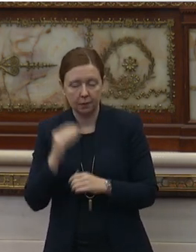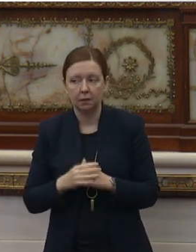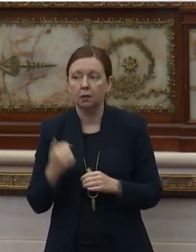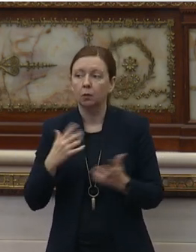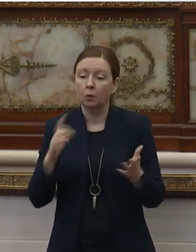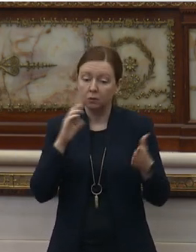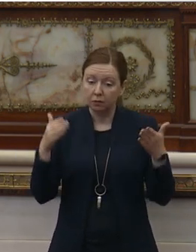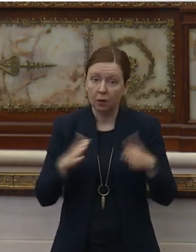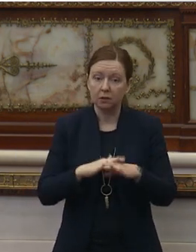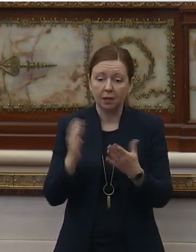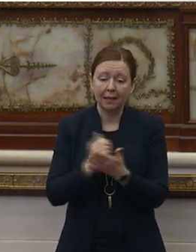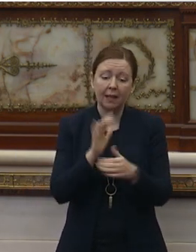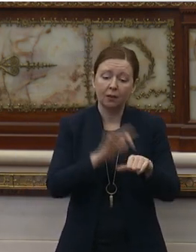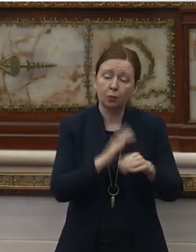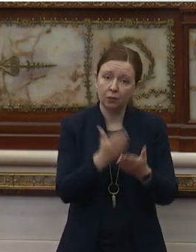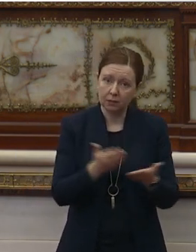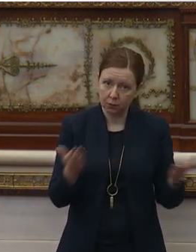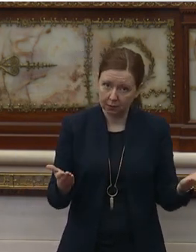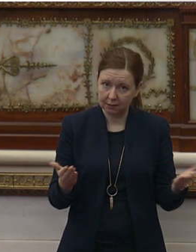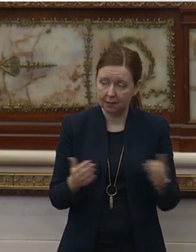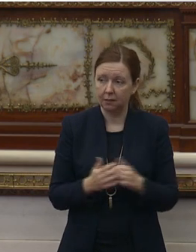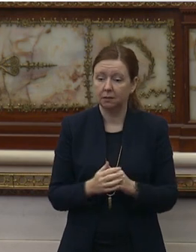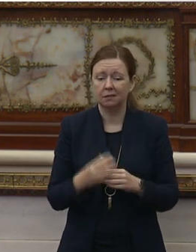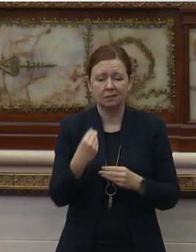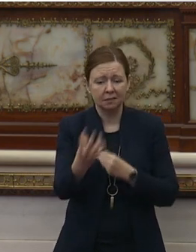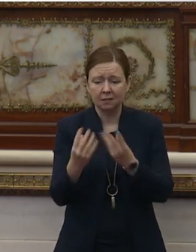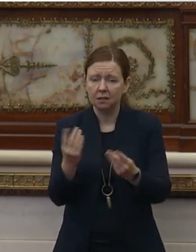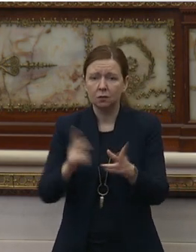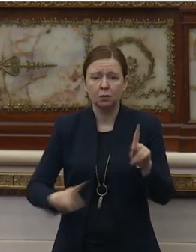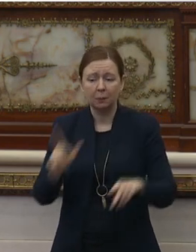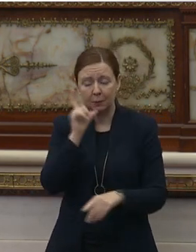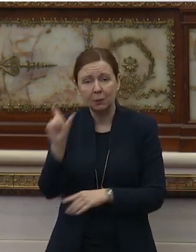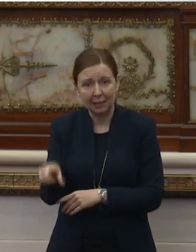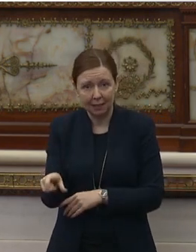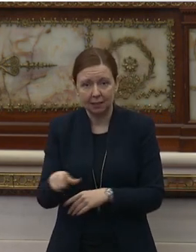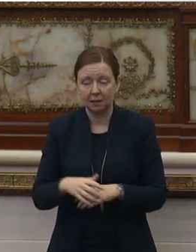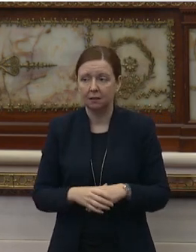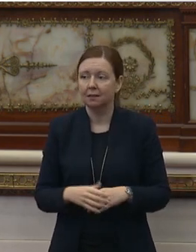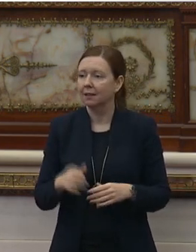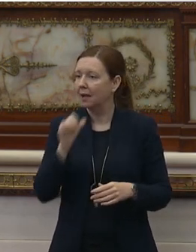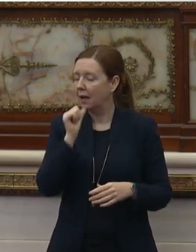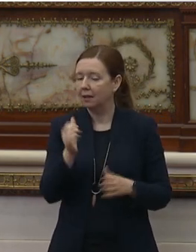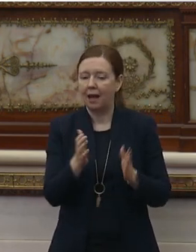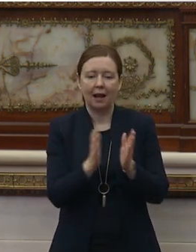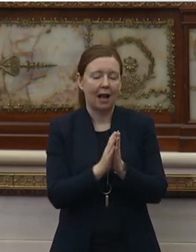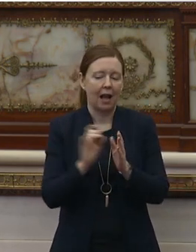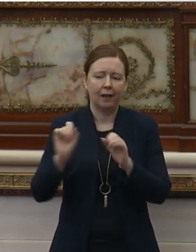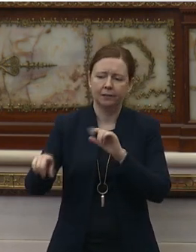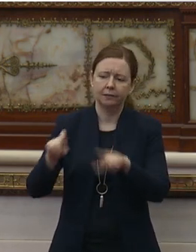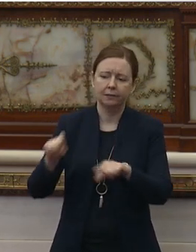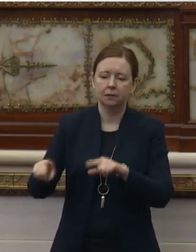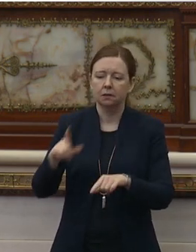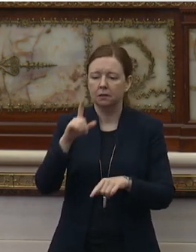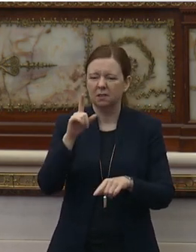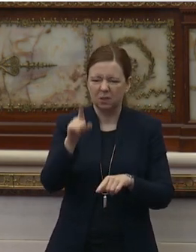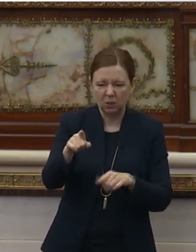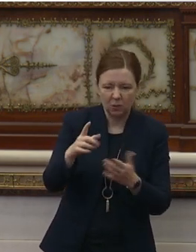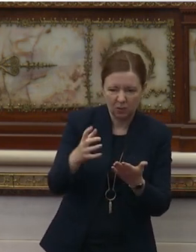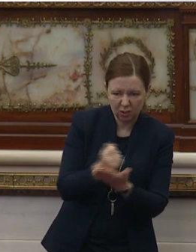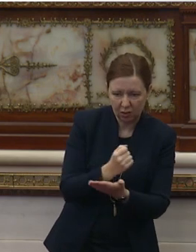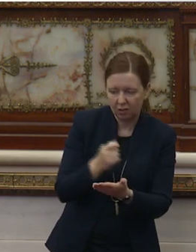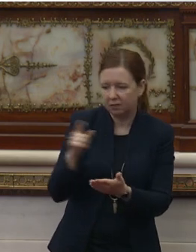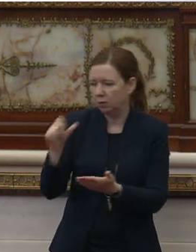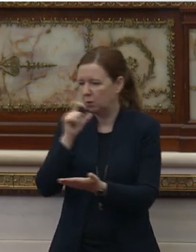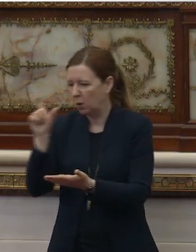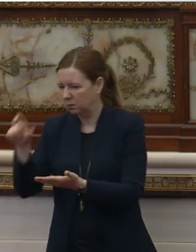want to focus on getting the resources to the people who need them. rather than ask questions about who does and does not